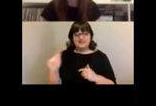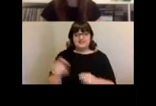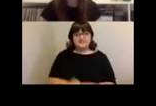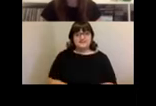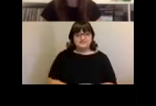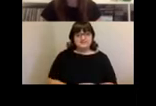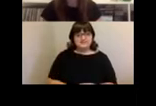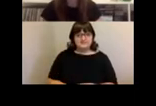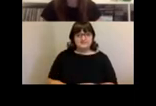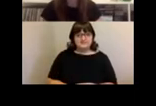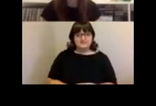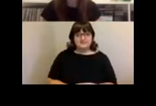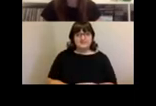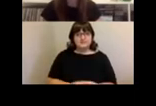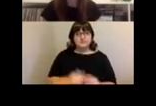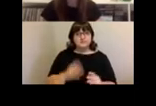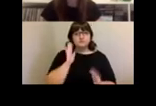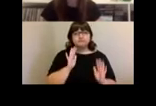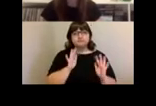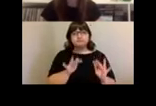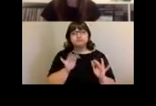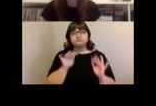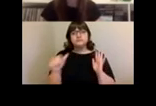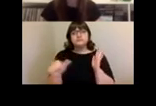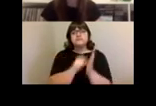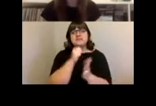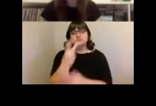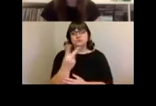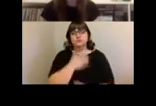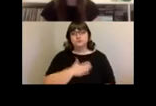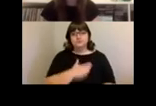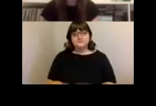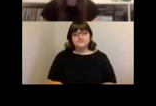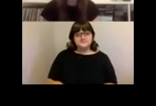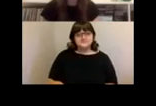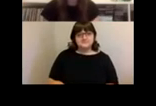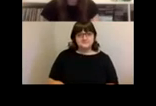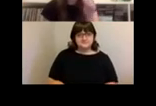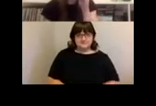we're moving to let's go straight to page 2.